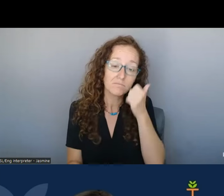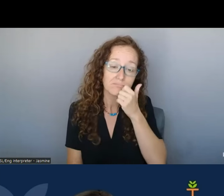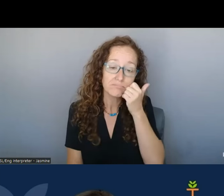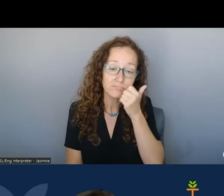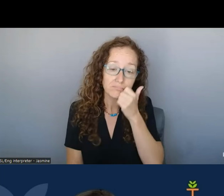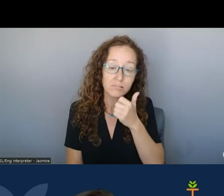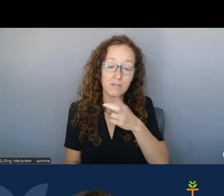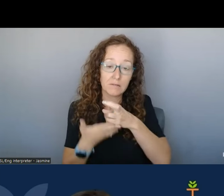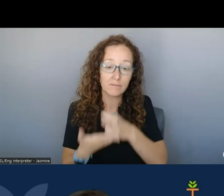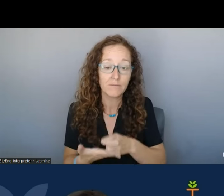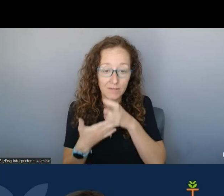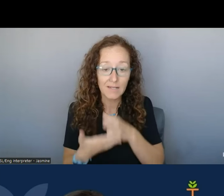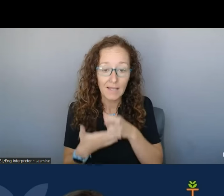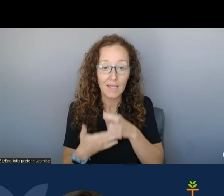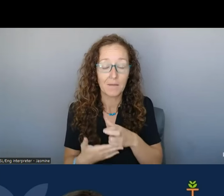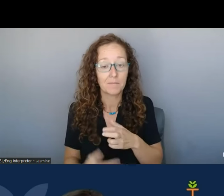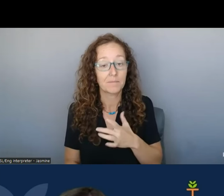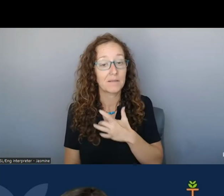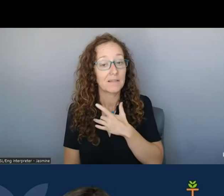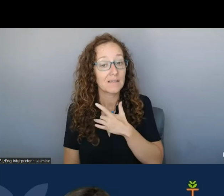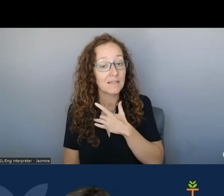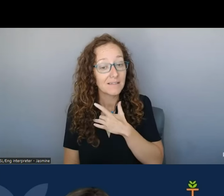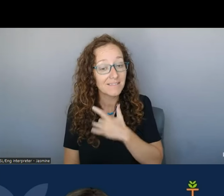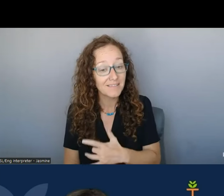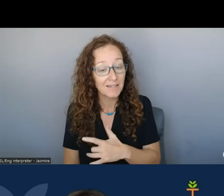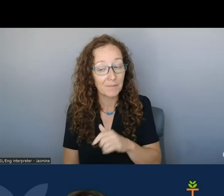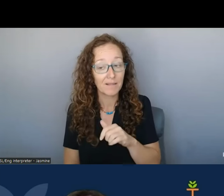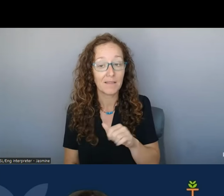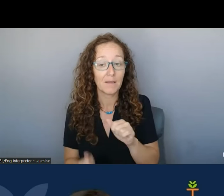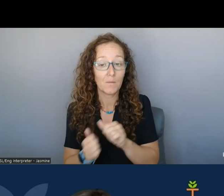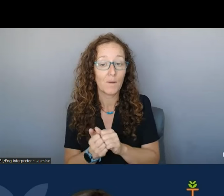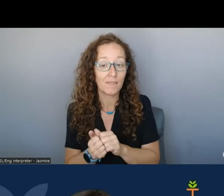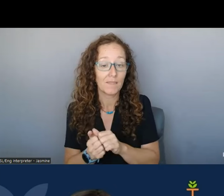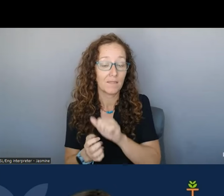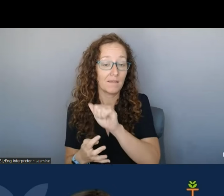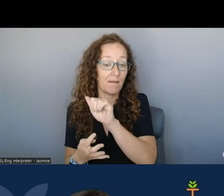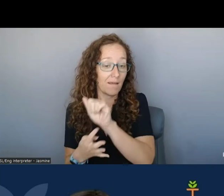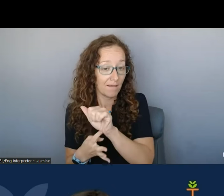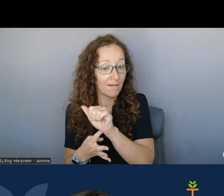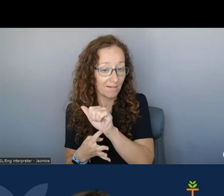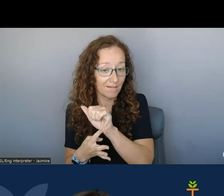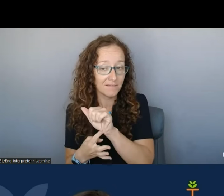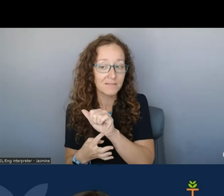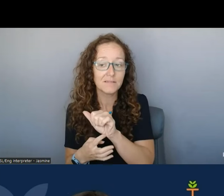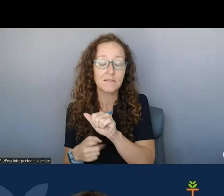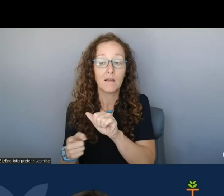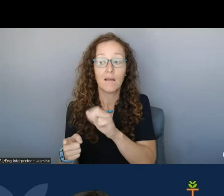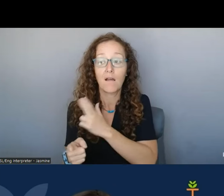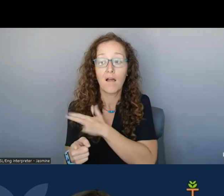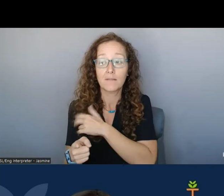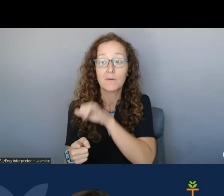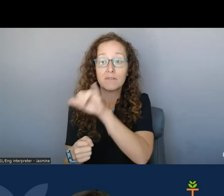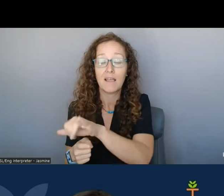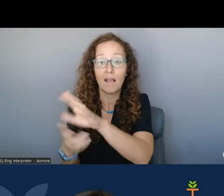A, skilled nursing care immediately follows a hospital stay. And the services have to be pretty complex, that they can only